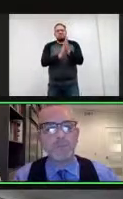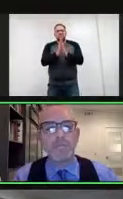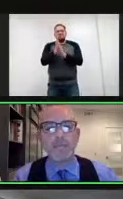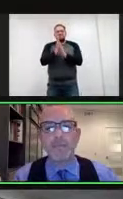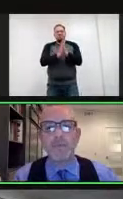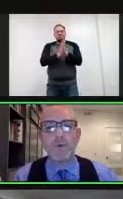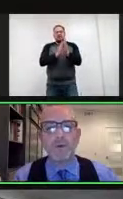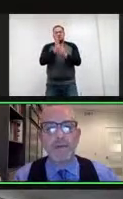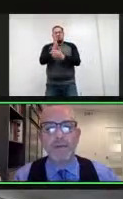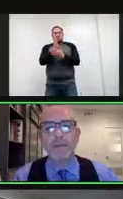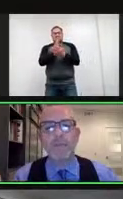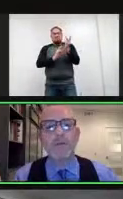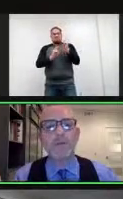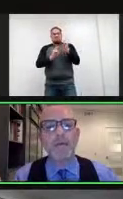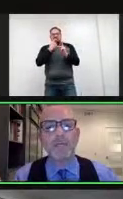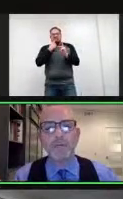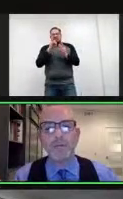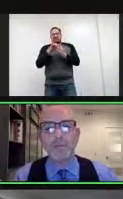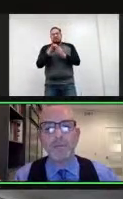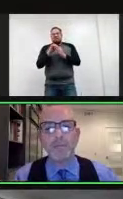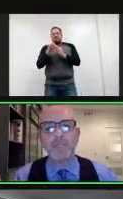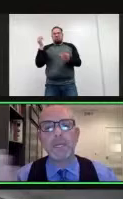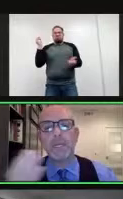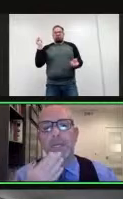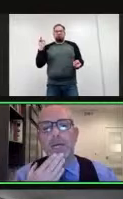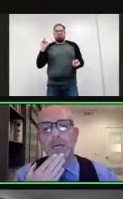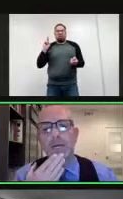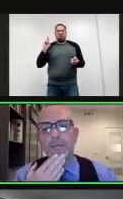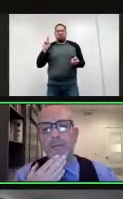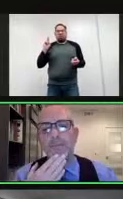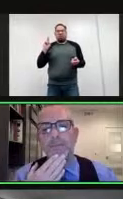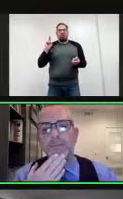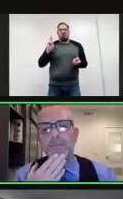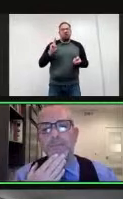folks would say maybe watered down a little bit or diluted a bit.